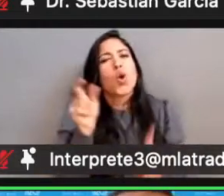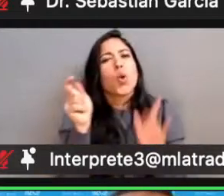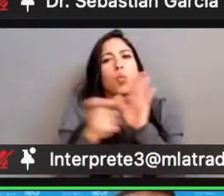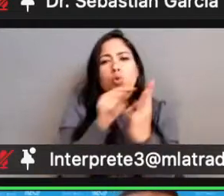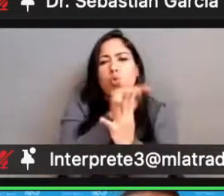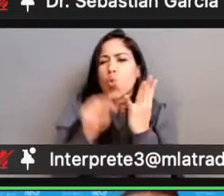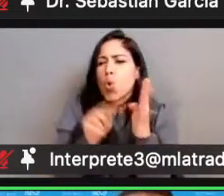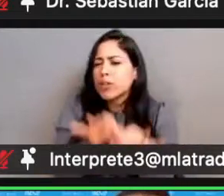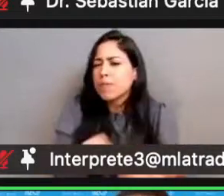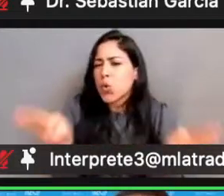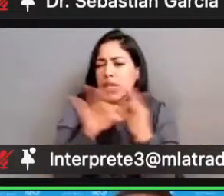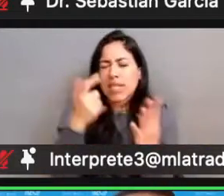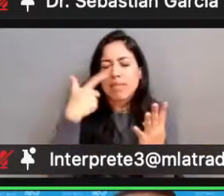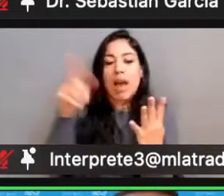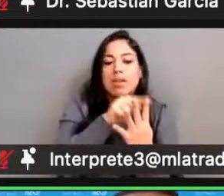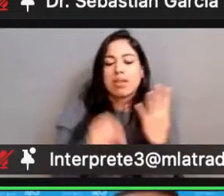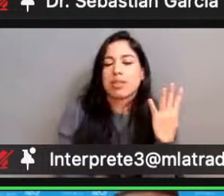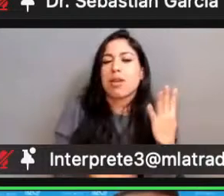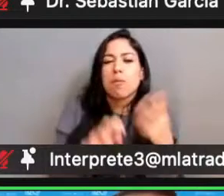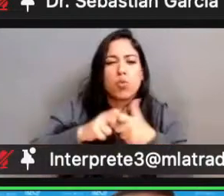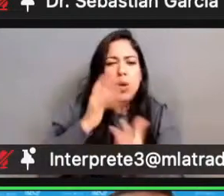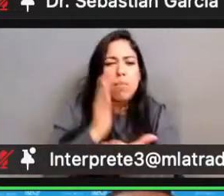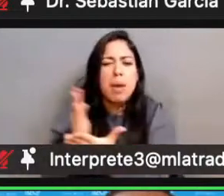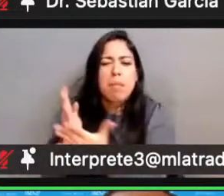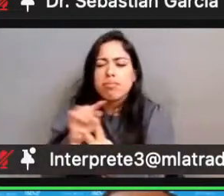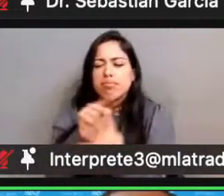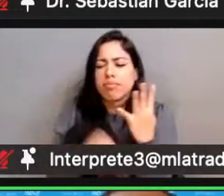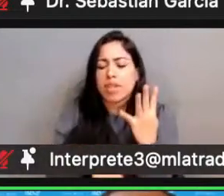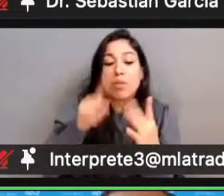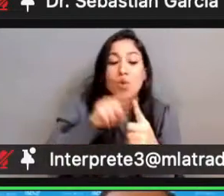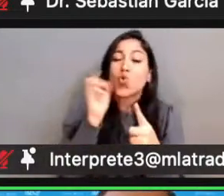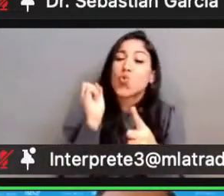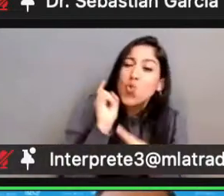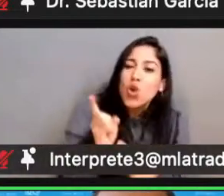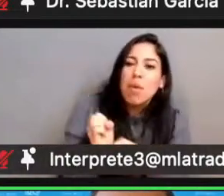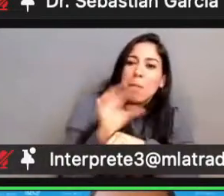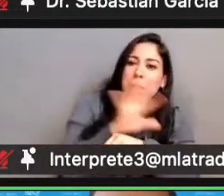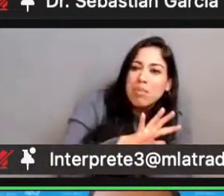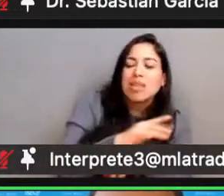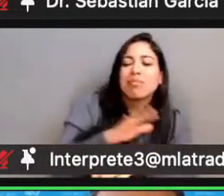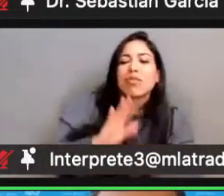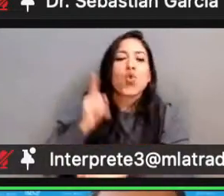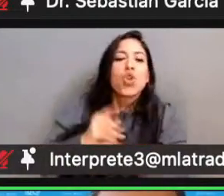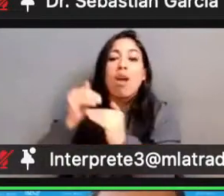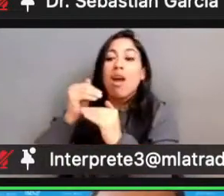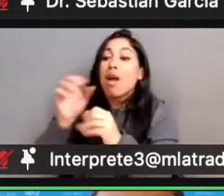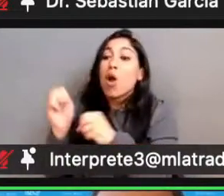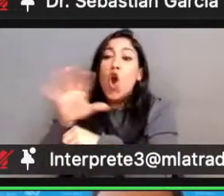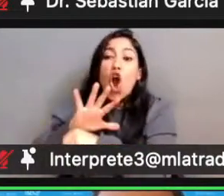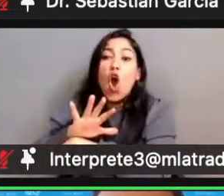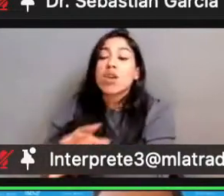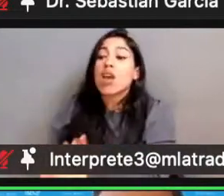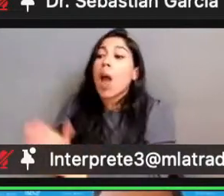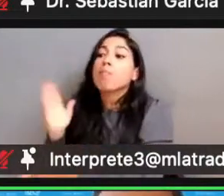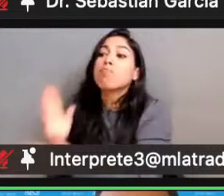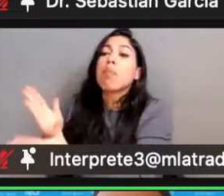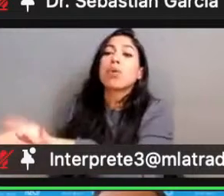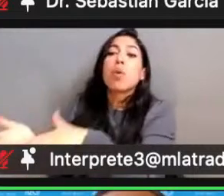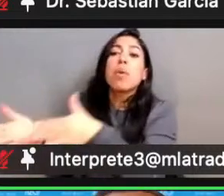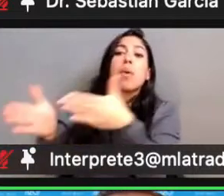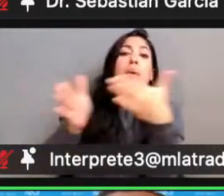essentially there are four characteristics of this problem. Pandemic kills unequally. Pandemic is